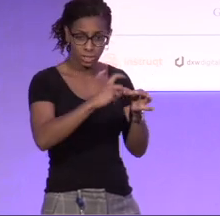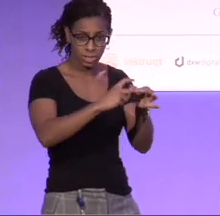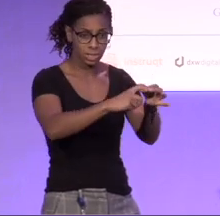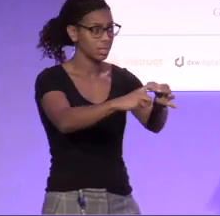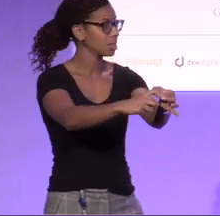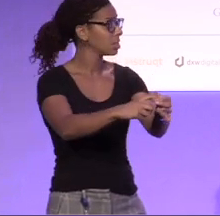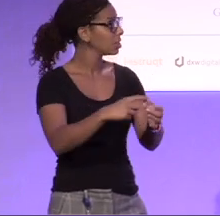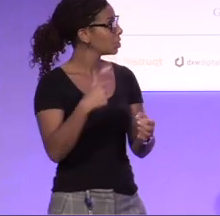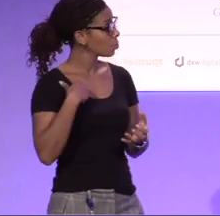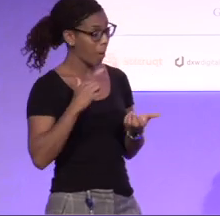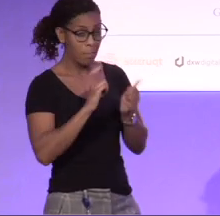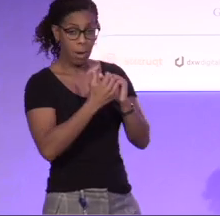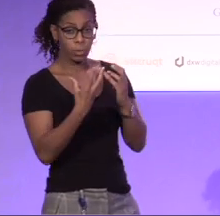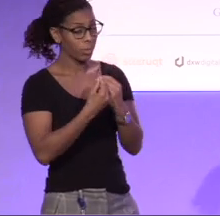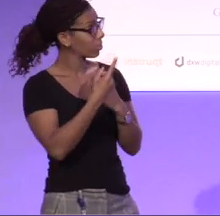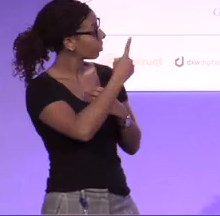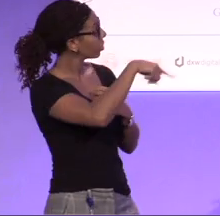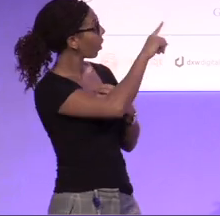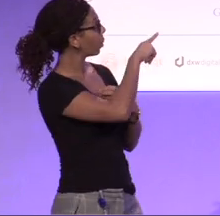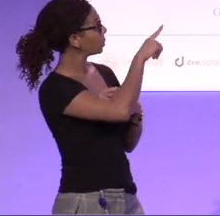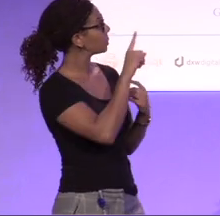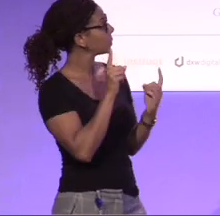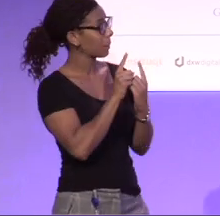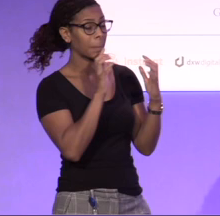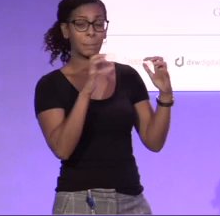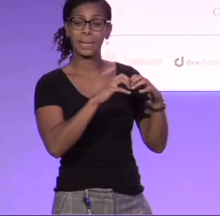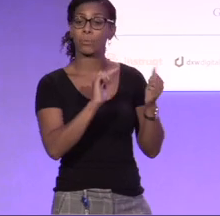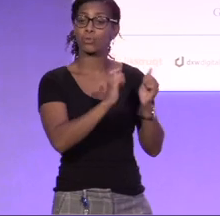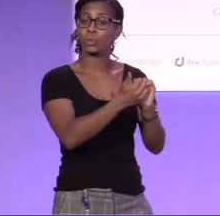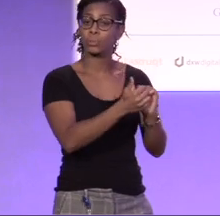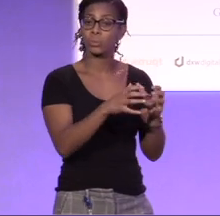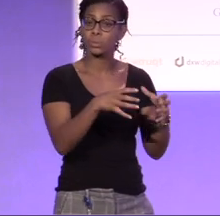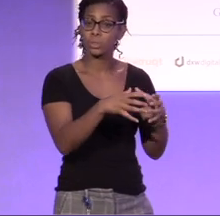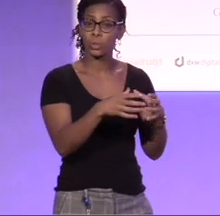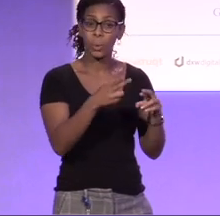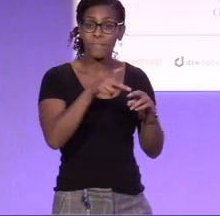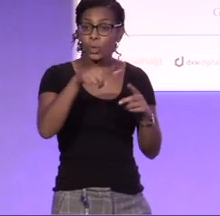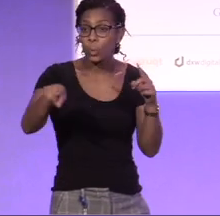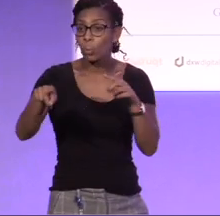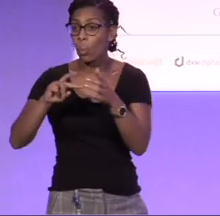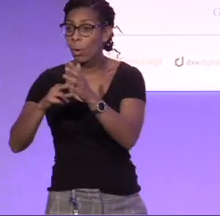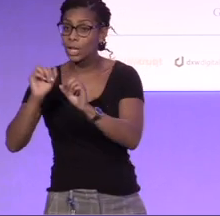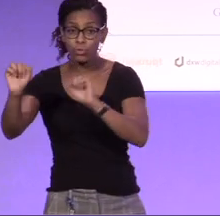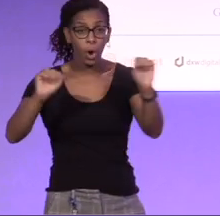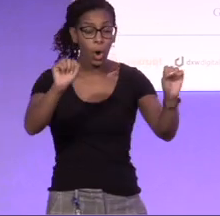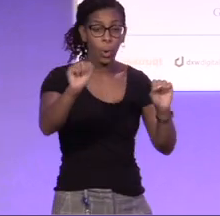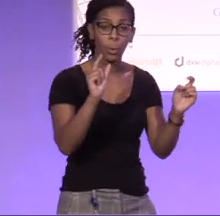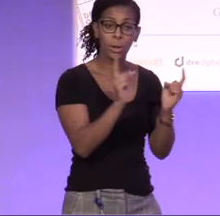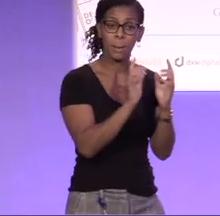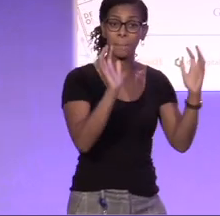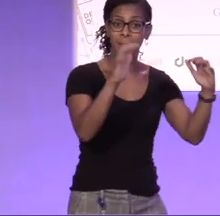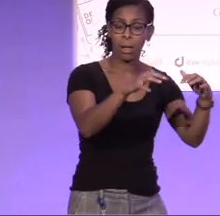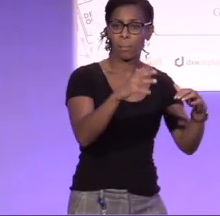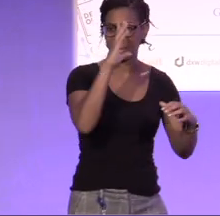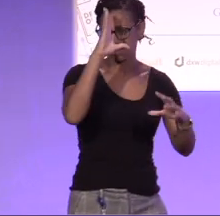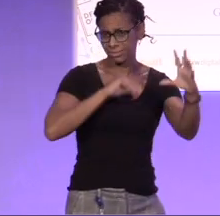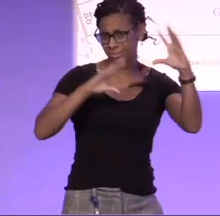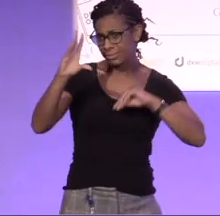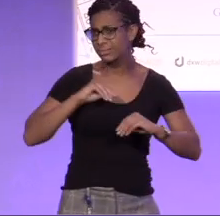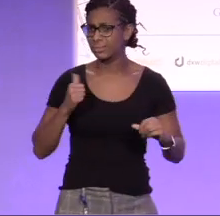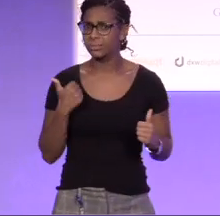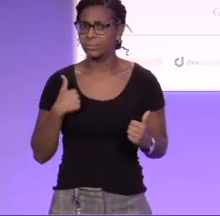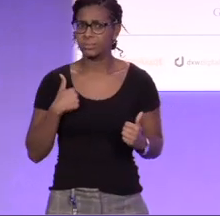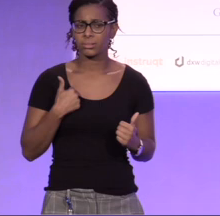meetup groups and equally we're always looking for new partners. So if you organize a meetup, please do come chat to us. We'd love to hear about it.